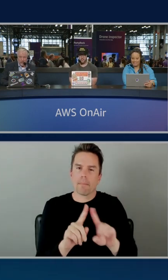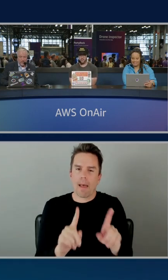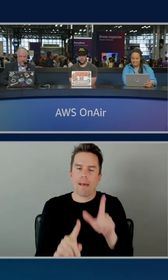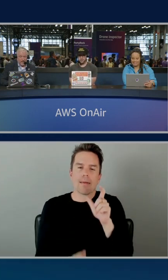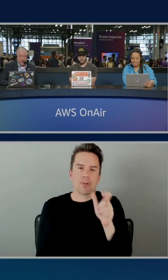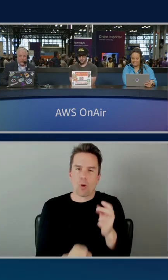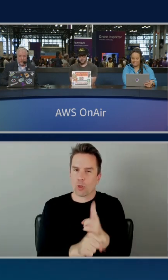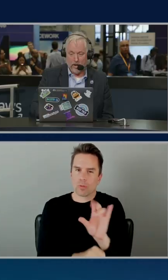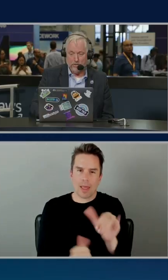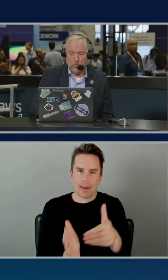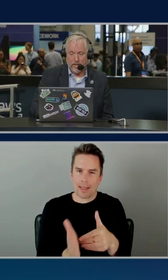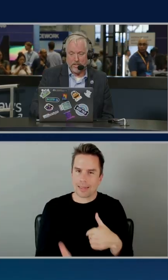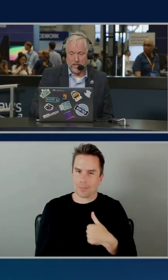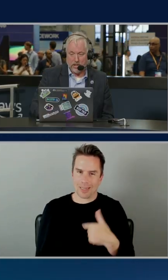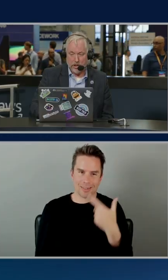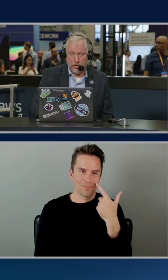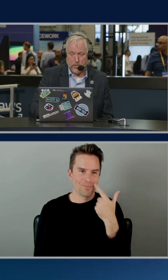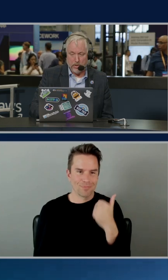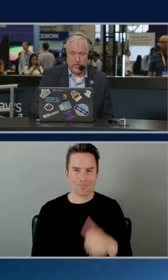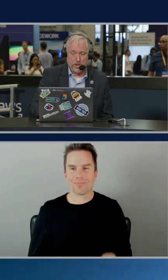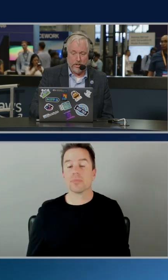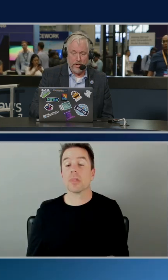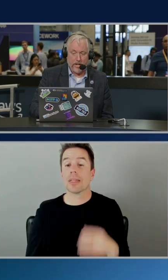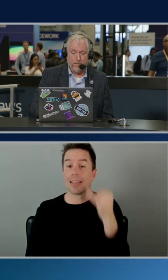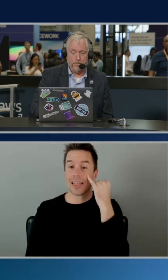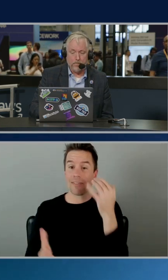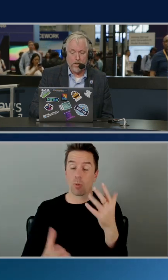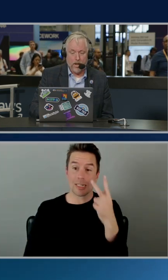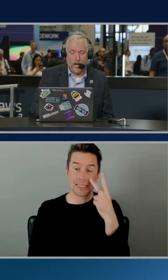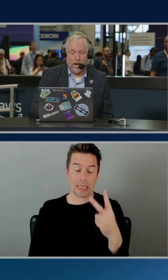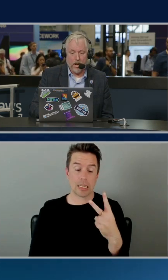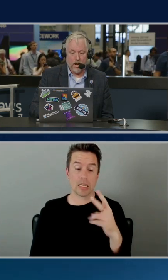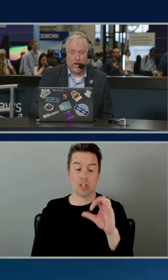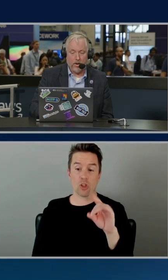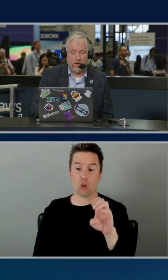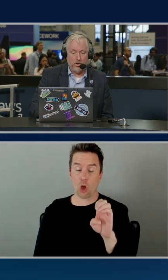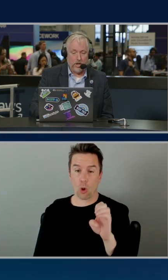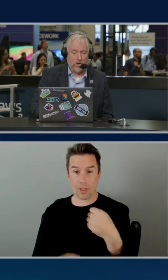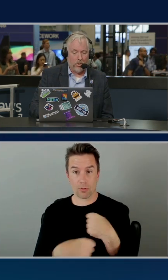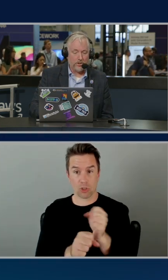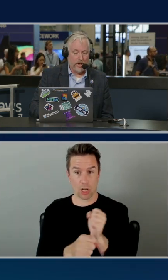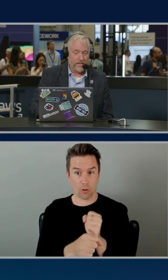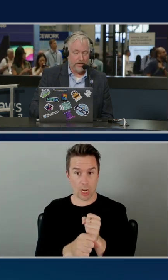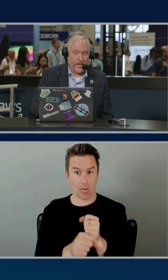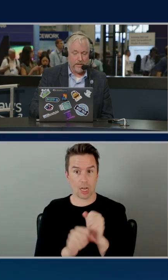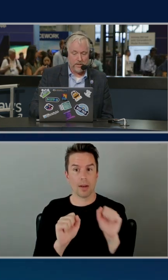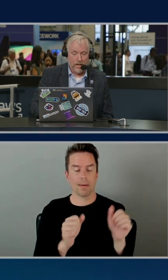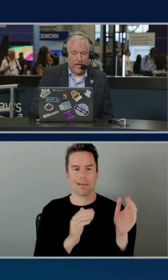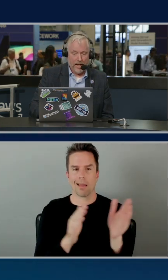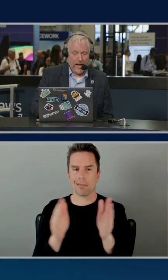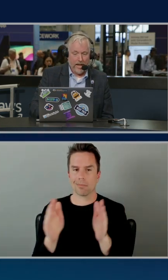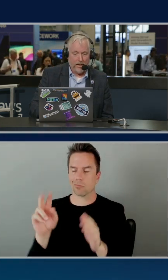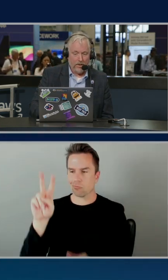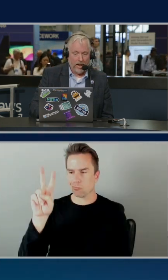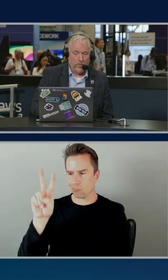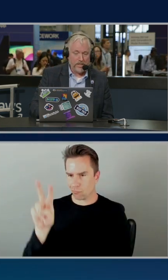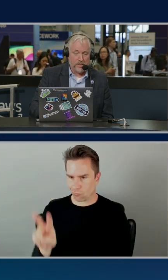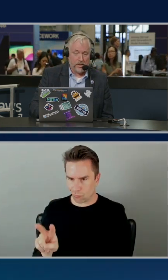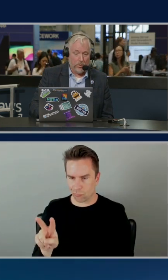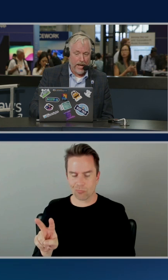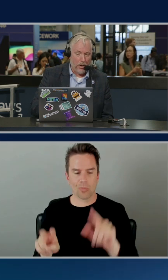let's go down and take a look here. If you want to see the code that was generated, you can go to our trace events. There you go.